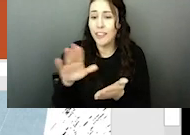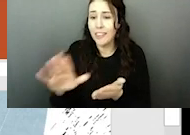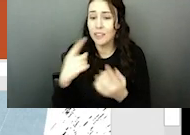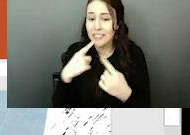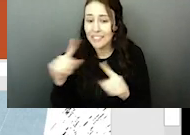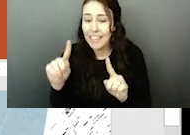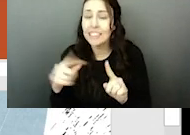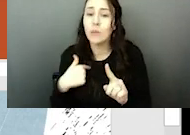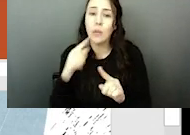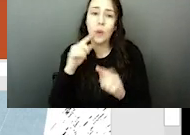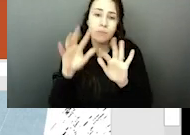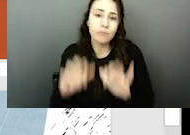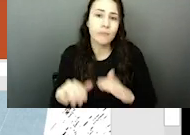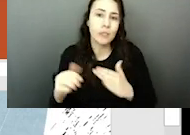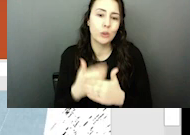new standards.